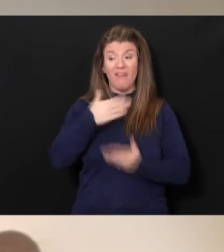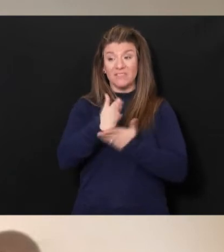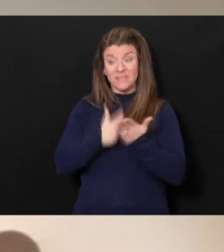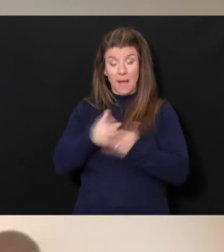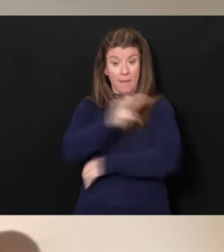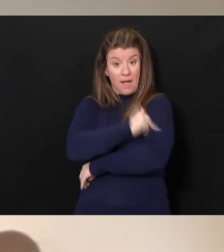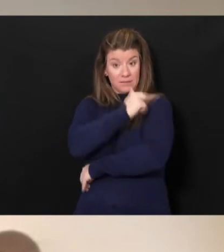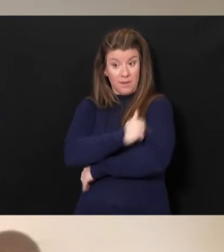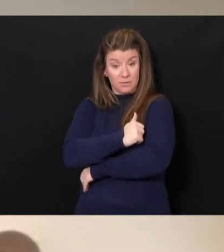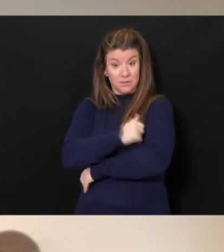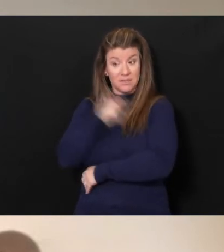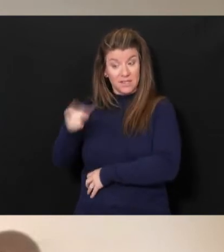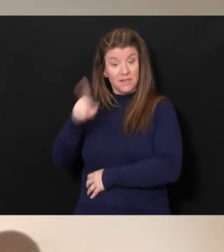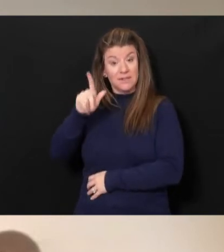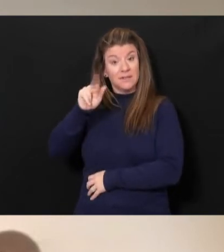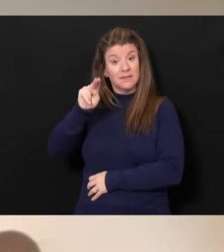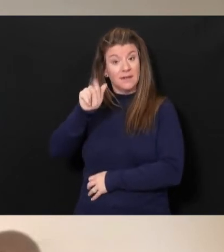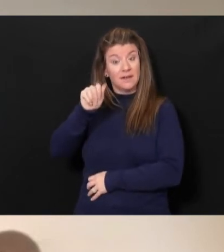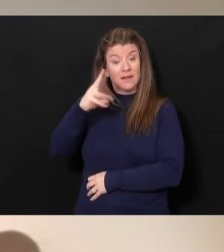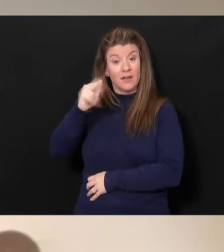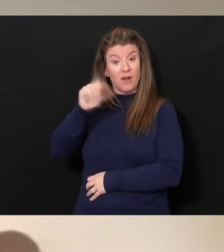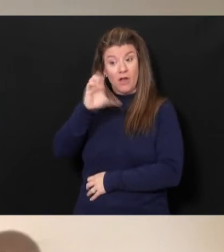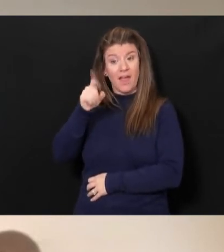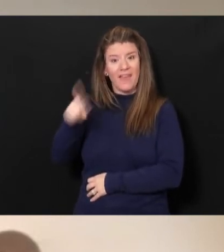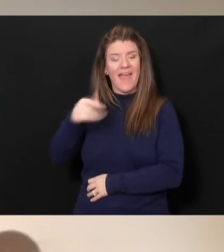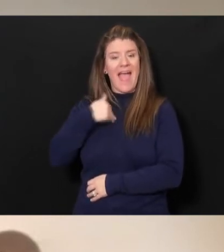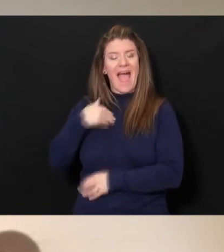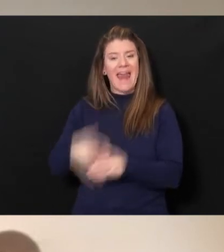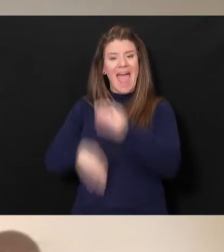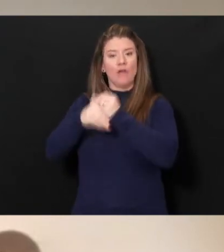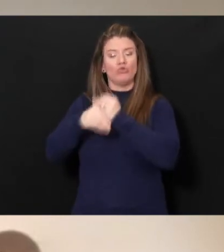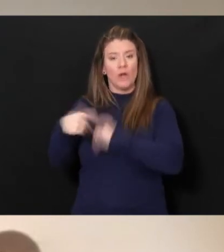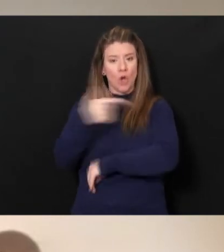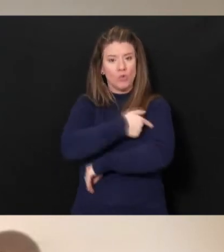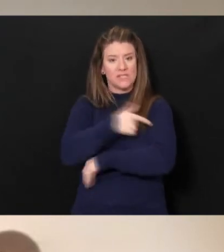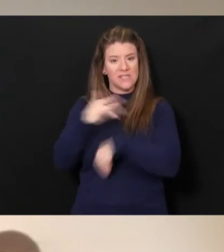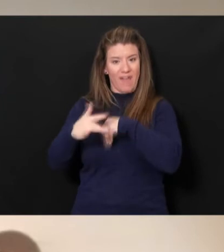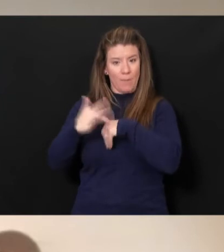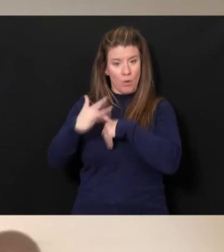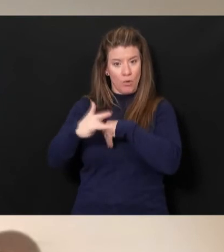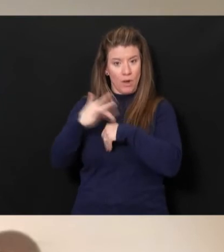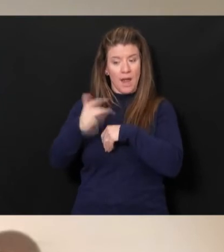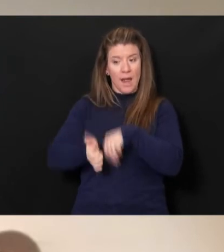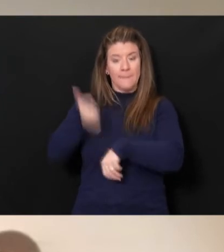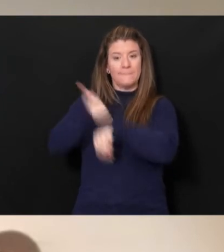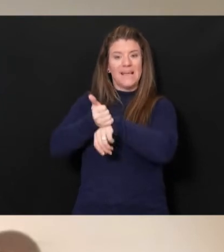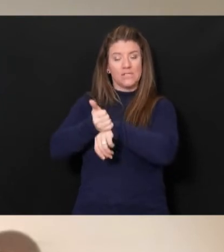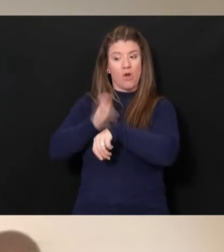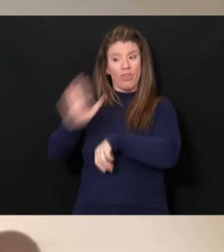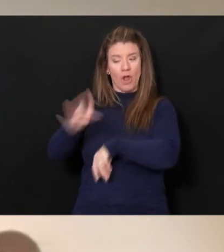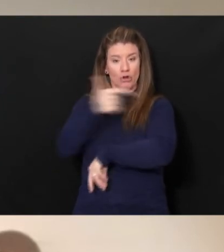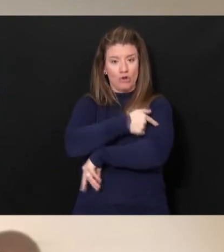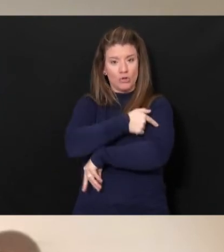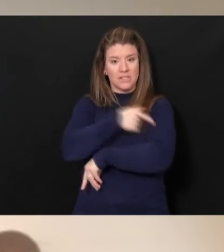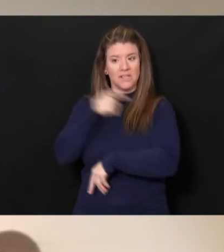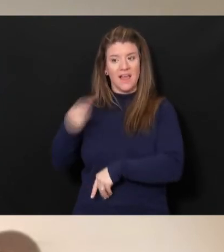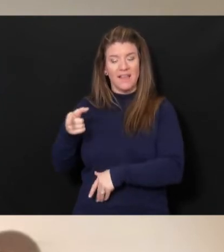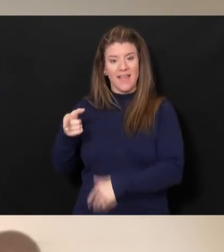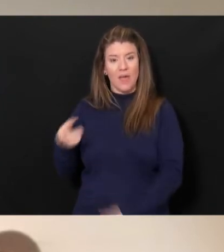hospitals, particularly in Kanawha County, that had extra doses available based on the doses they were allocated for